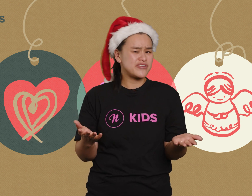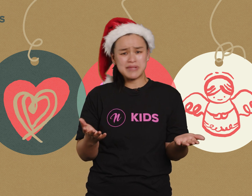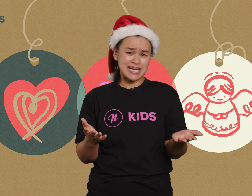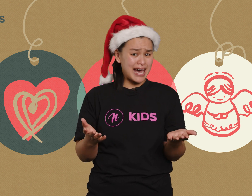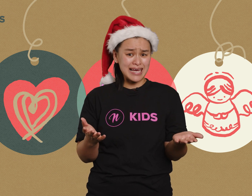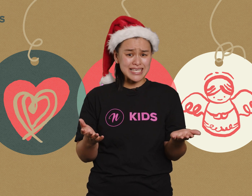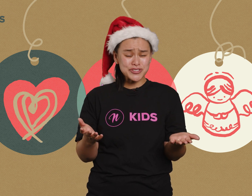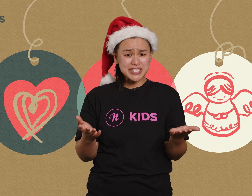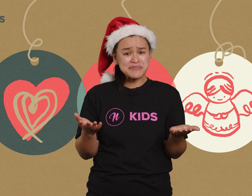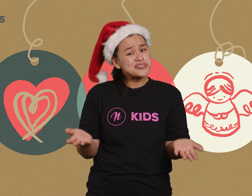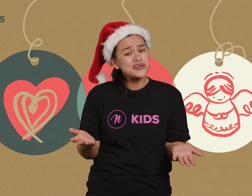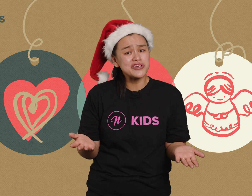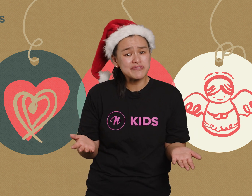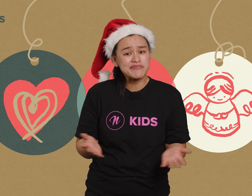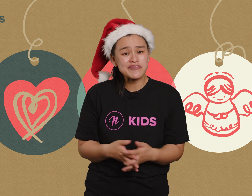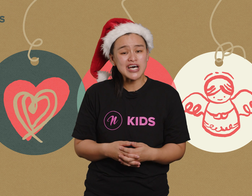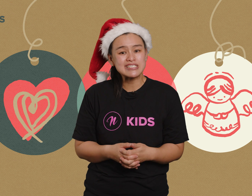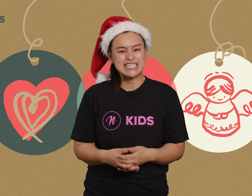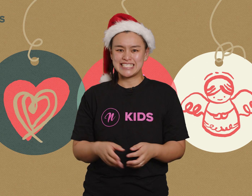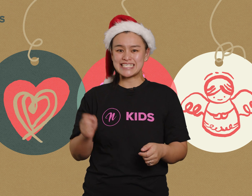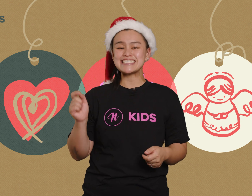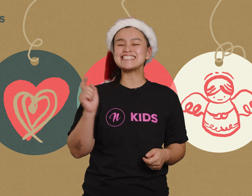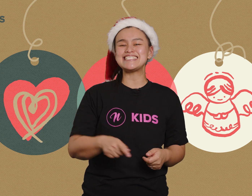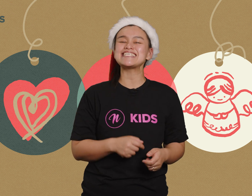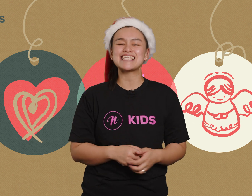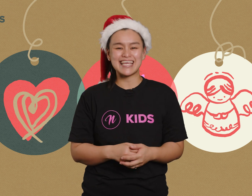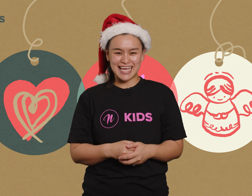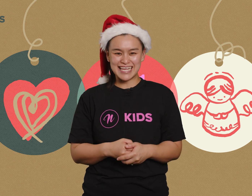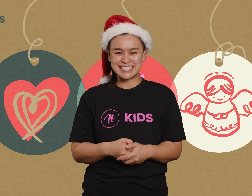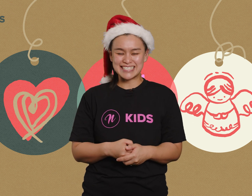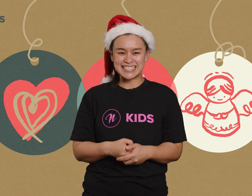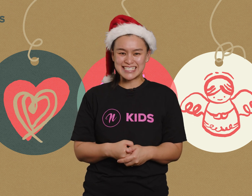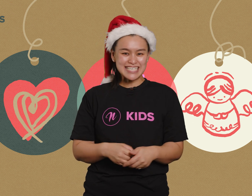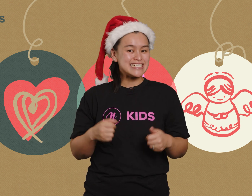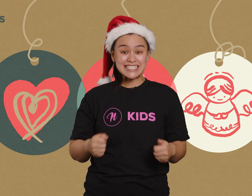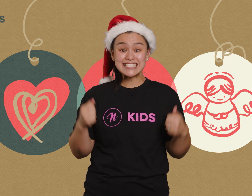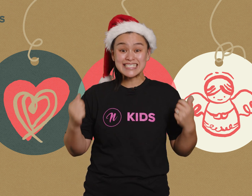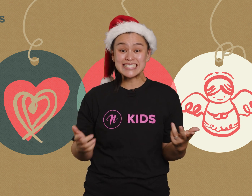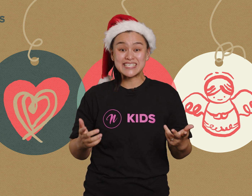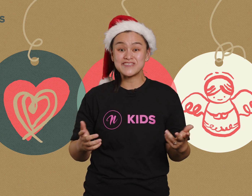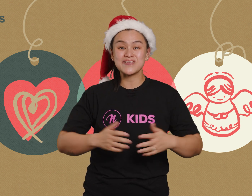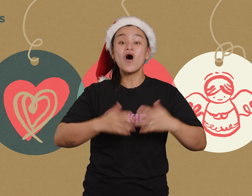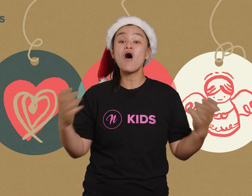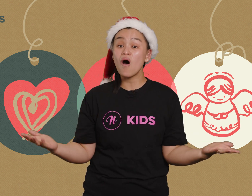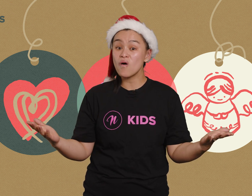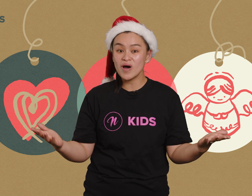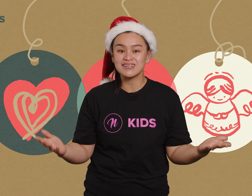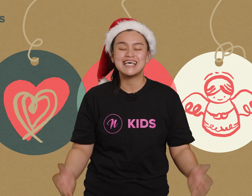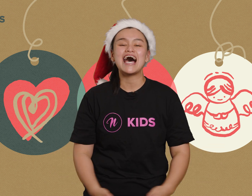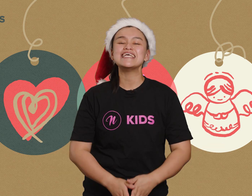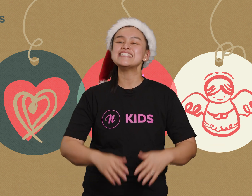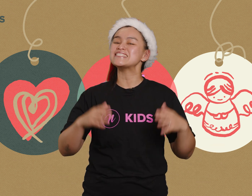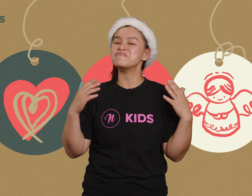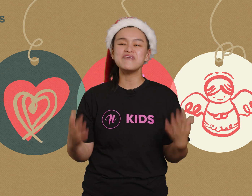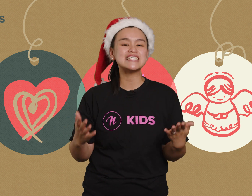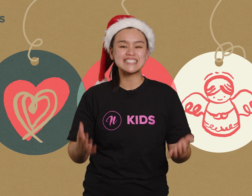friends and family can't enjoy them too. Well, Jesus is just like that, Nations Kids. Jesus is a gift to the whole world,